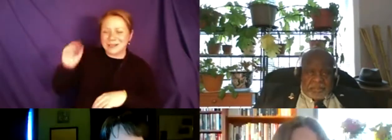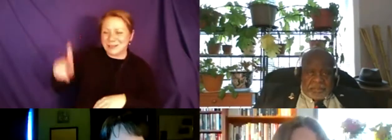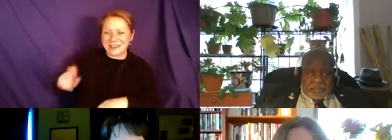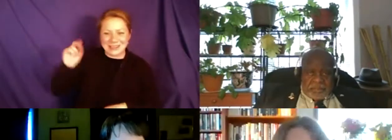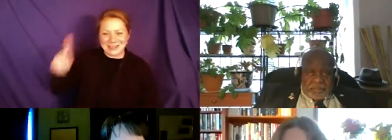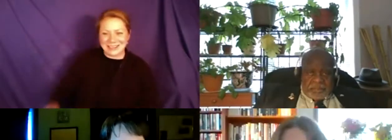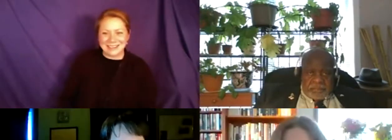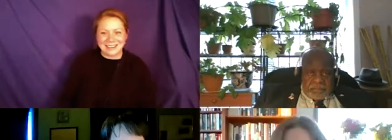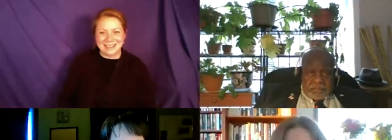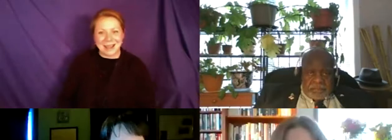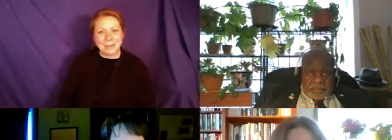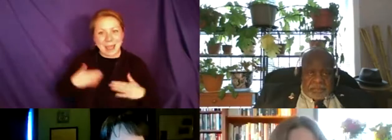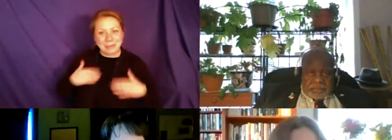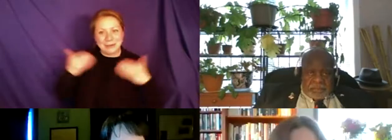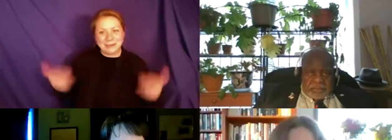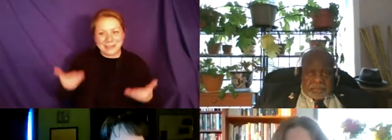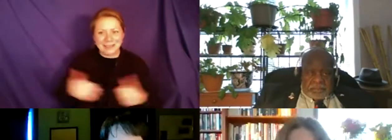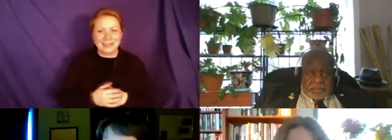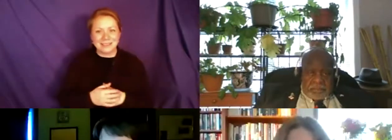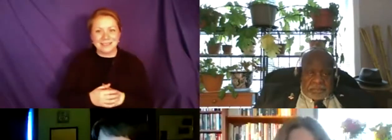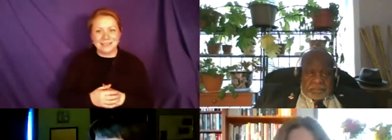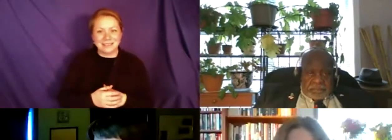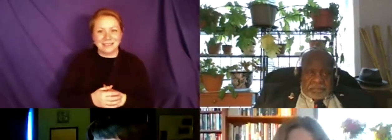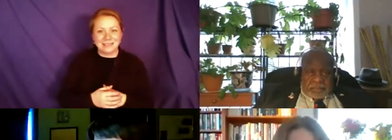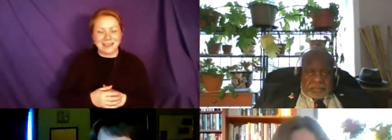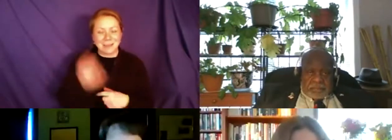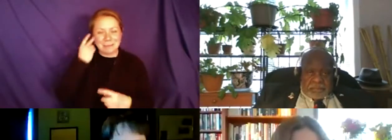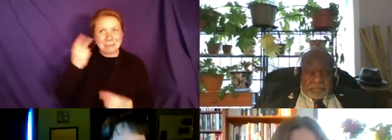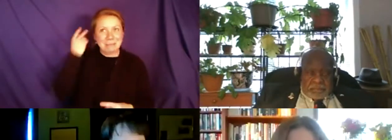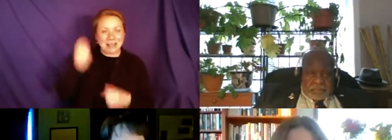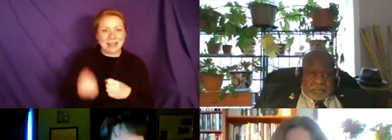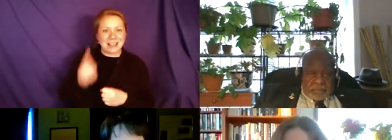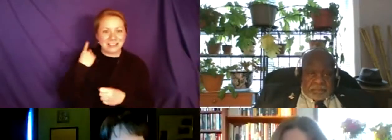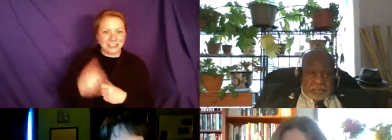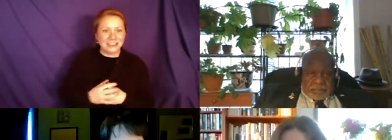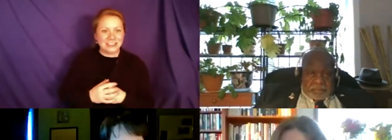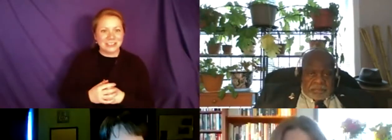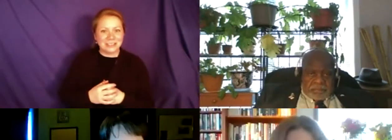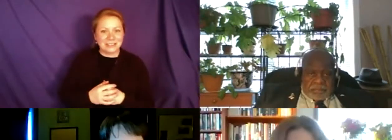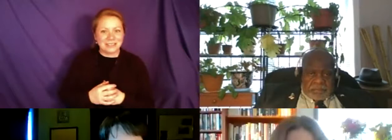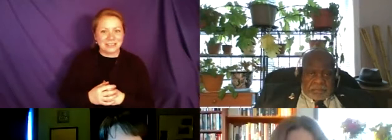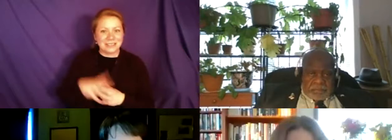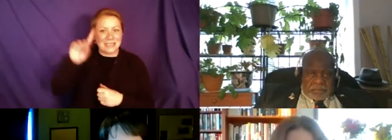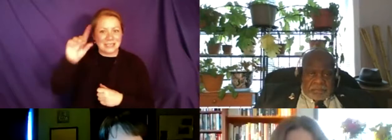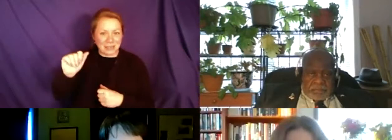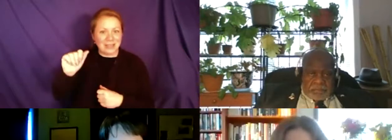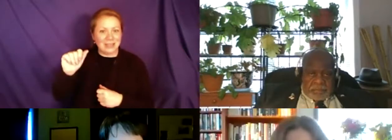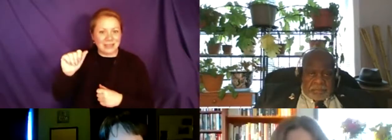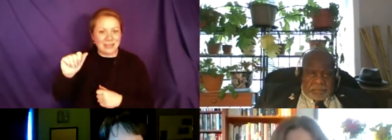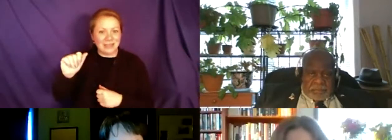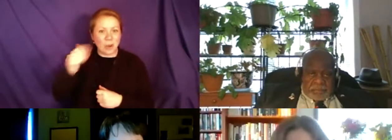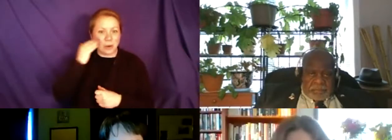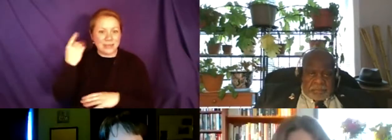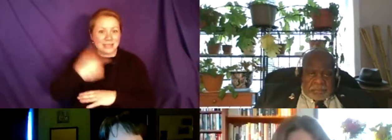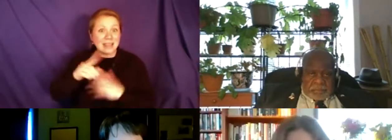I'm really happy to be here. And I'm just thinking back to last year's Disability Awareness Day event that unfortunately